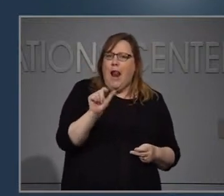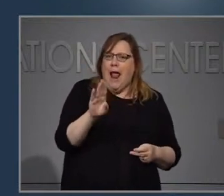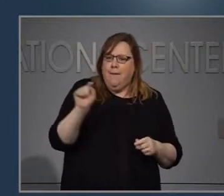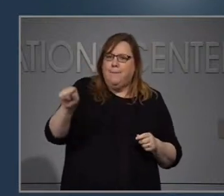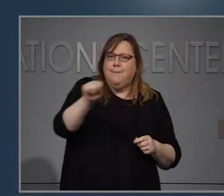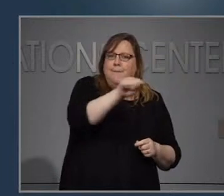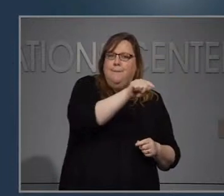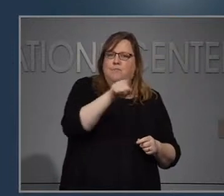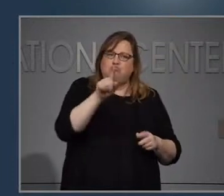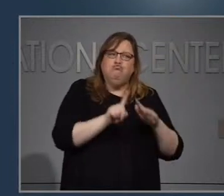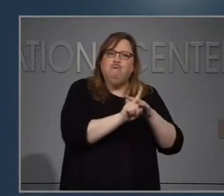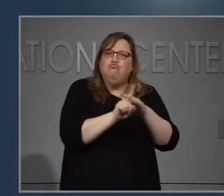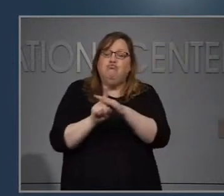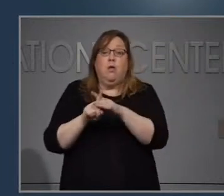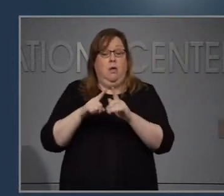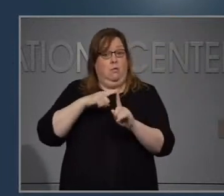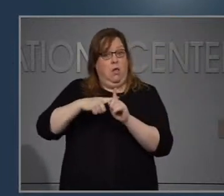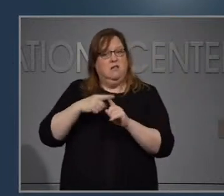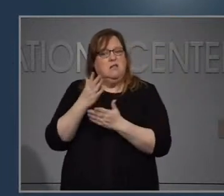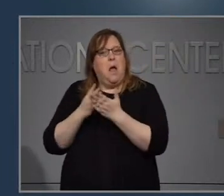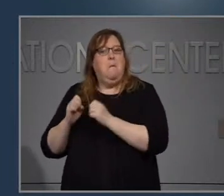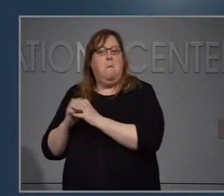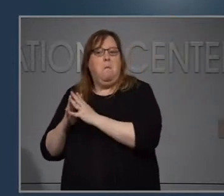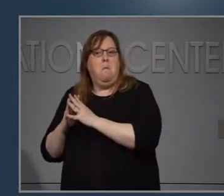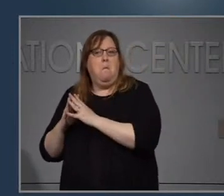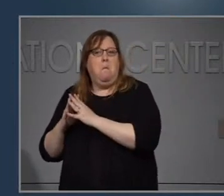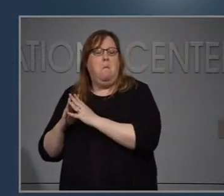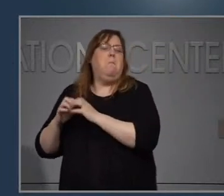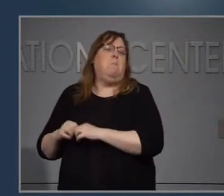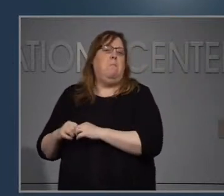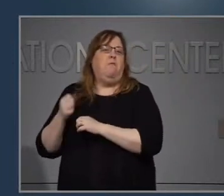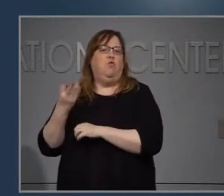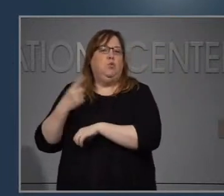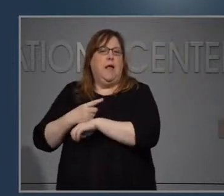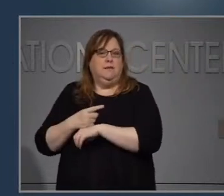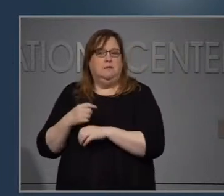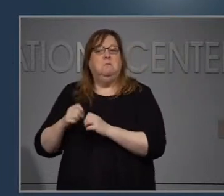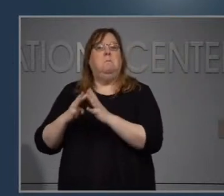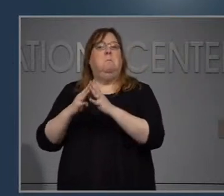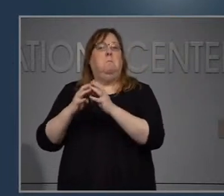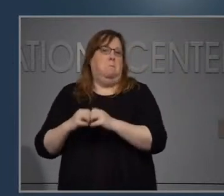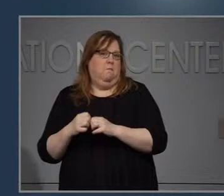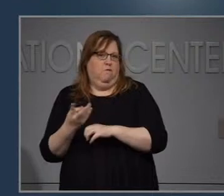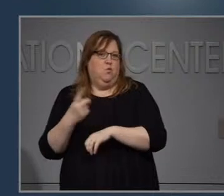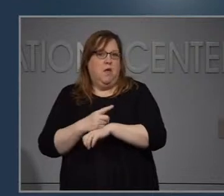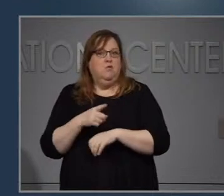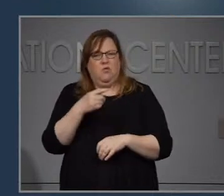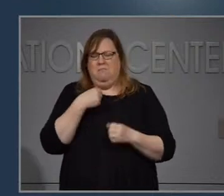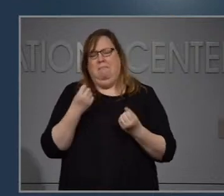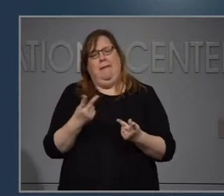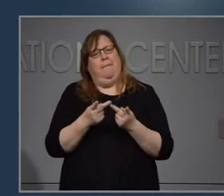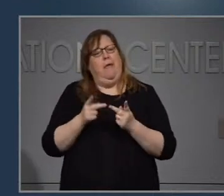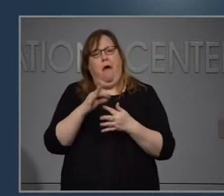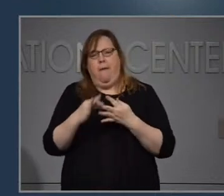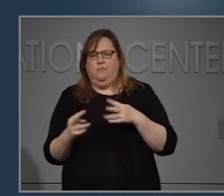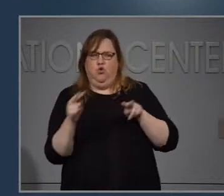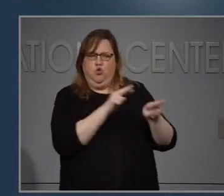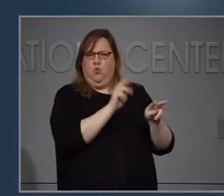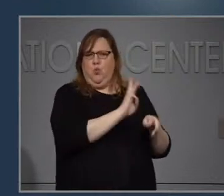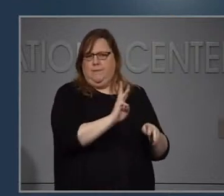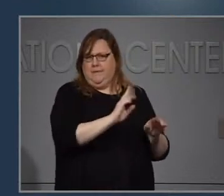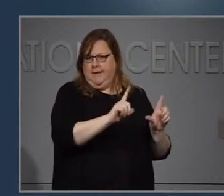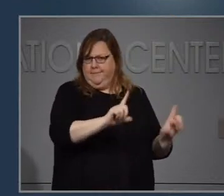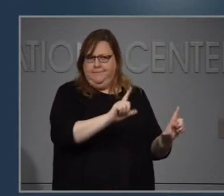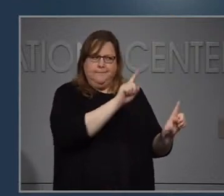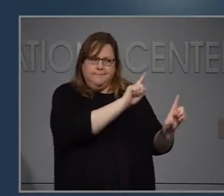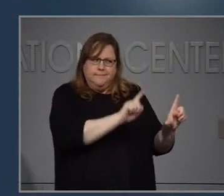pop-up testing sites. However, around testing, commercial and hospital labs across the country and labs here